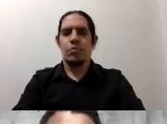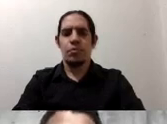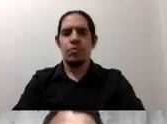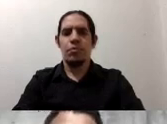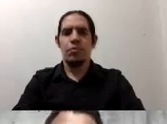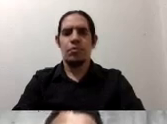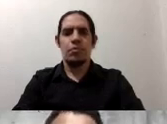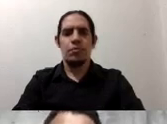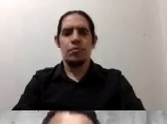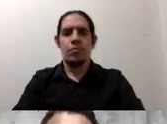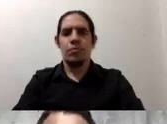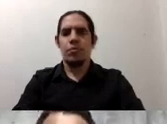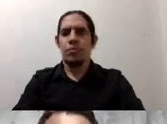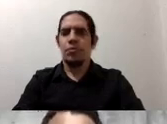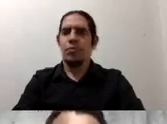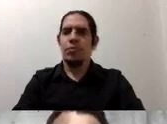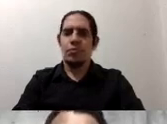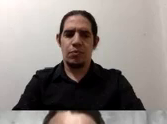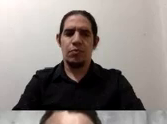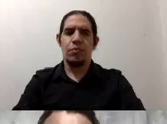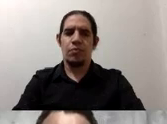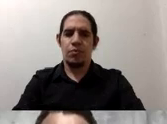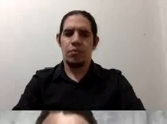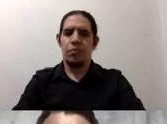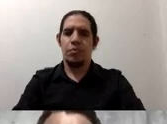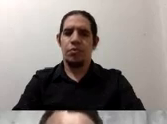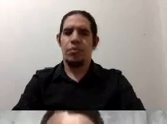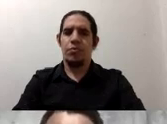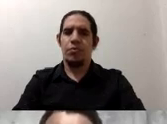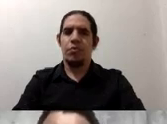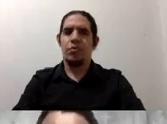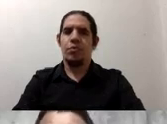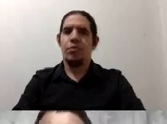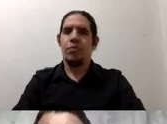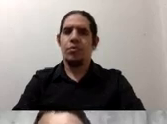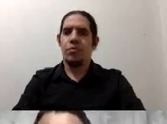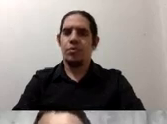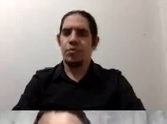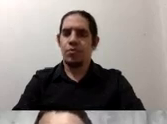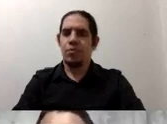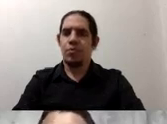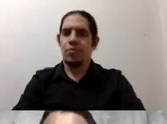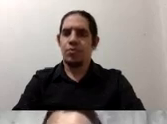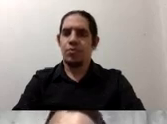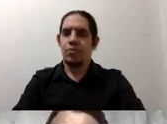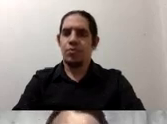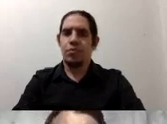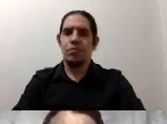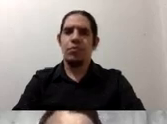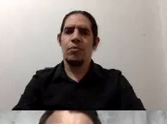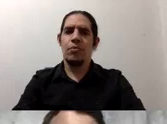The difficulties in learning non-standard English, as it can be seen, most of them, the students share that comprehending some aspects of vocabulary and